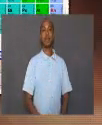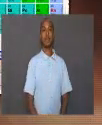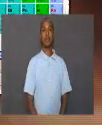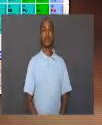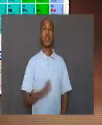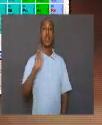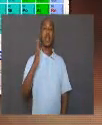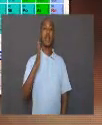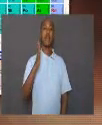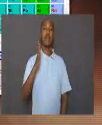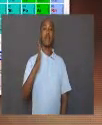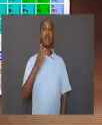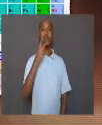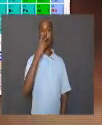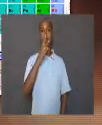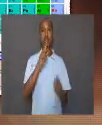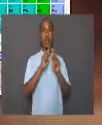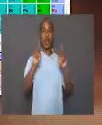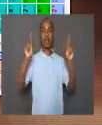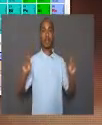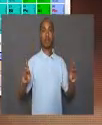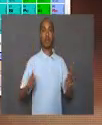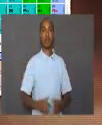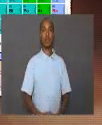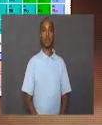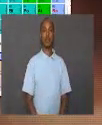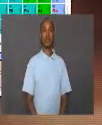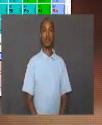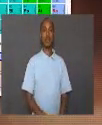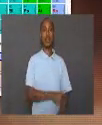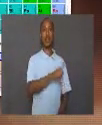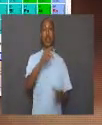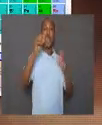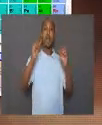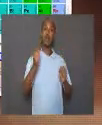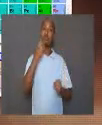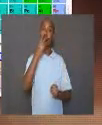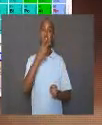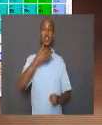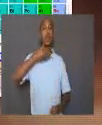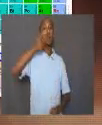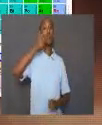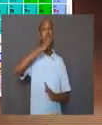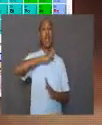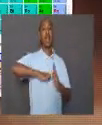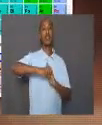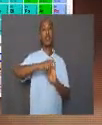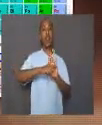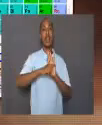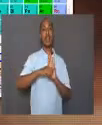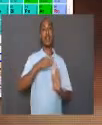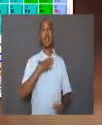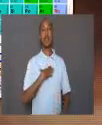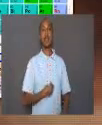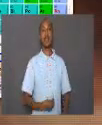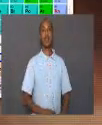If you have a look at this periodic table, you will also see that the most electronegative